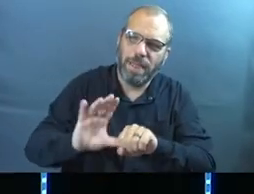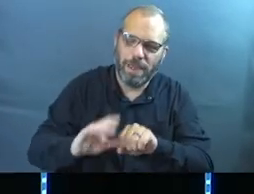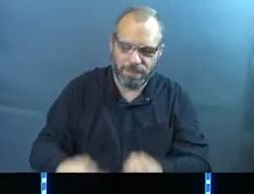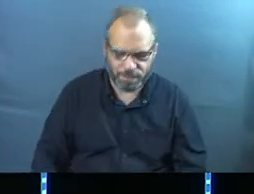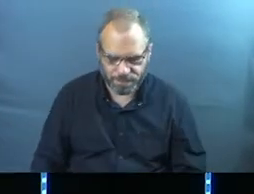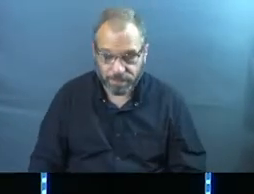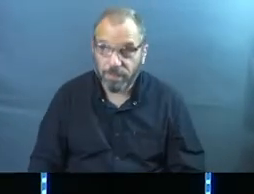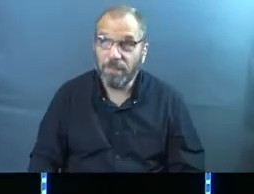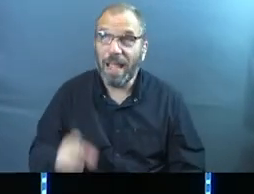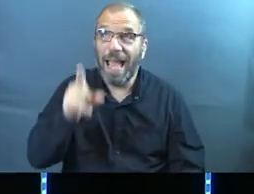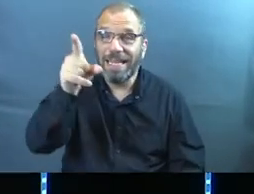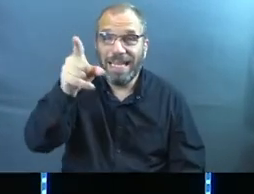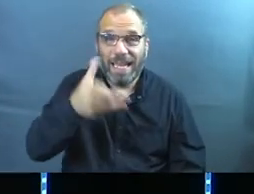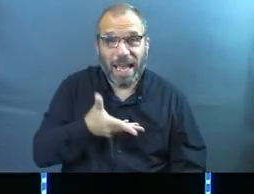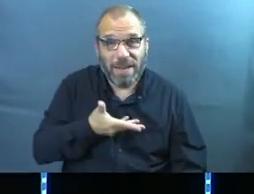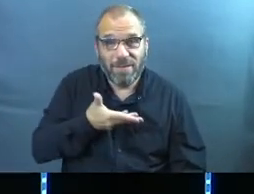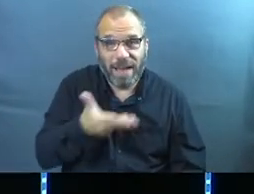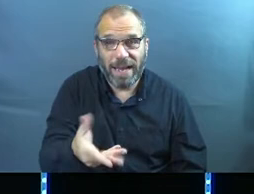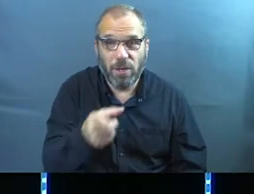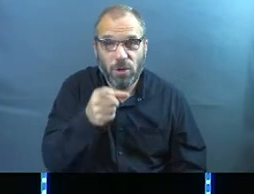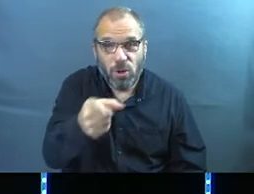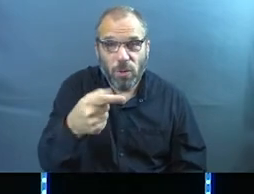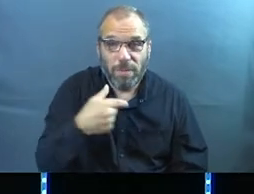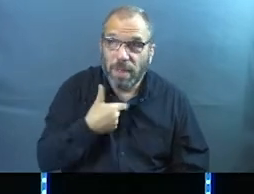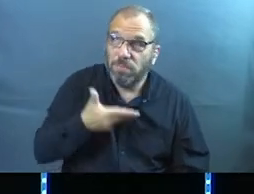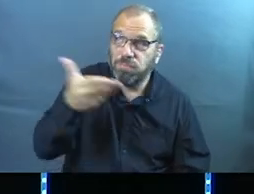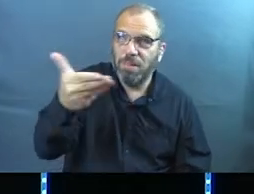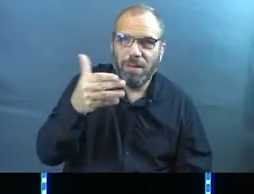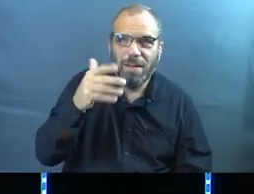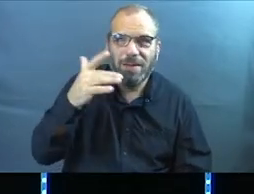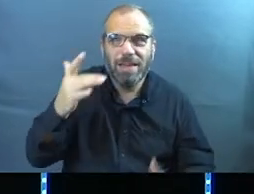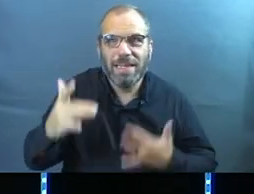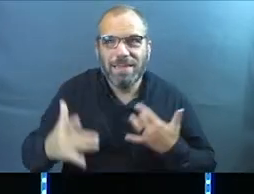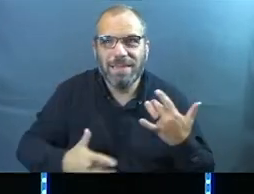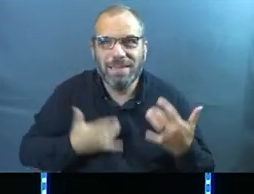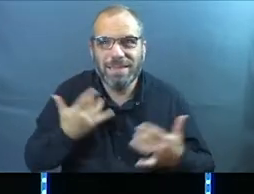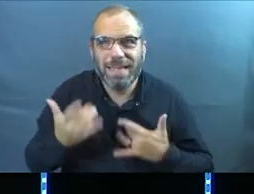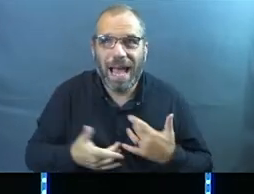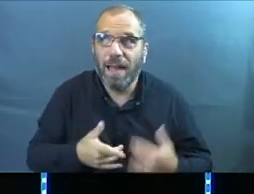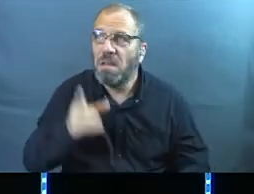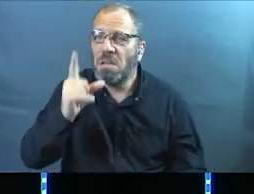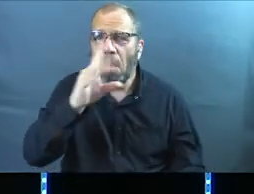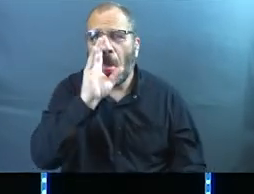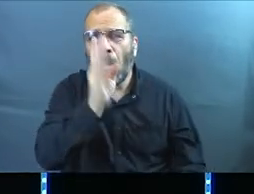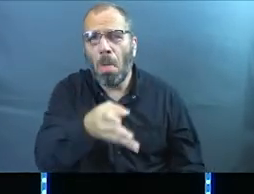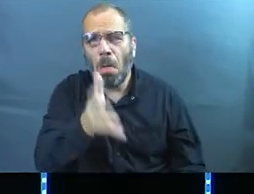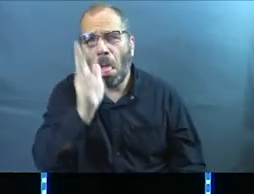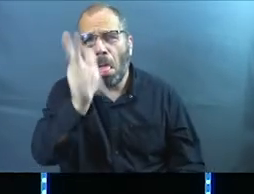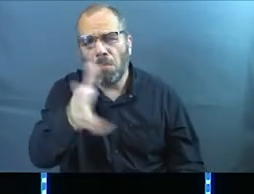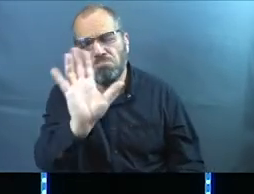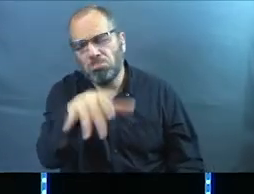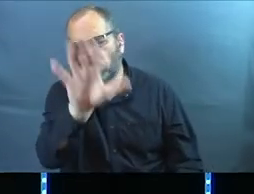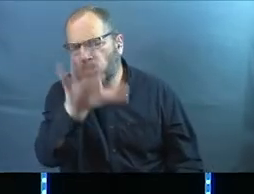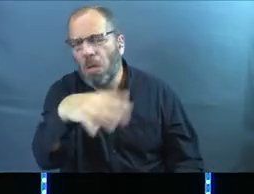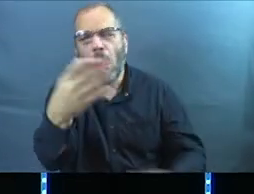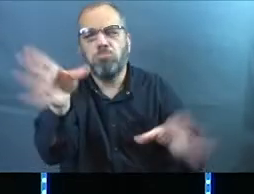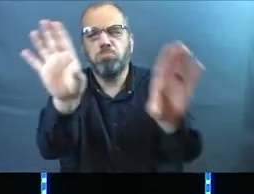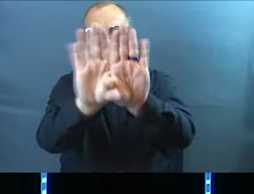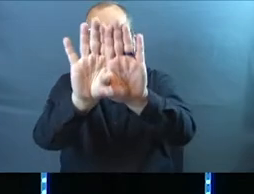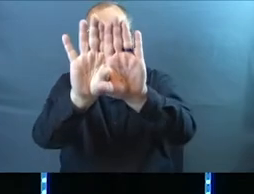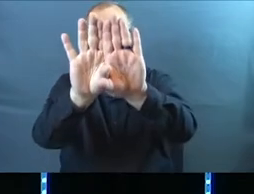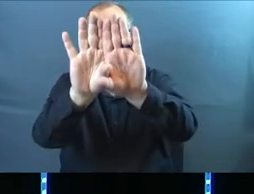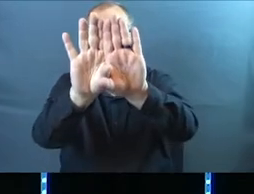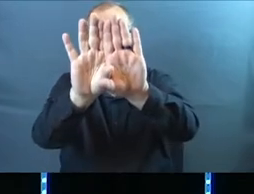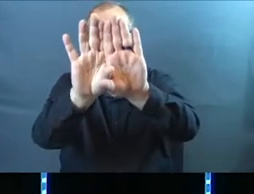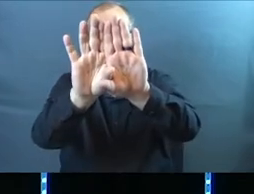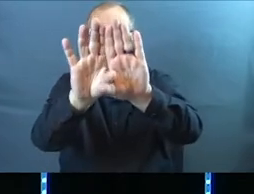And he's invited you in. That's the exciting part. He's not left you out. He's not shut the door. And